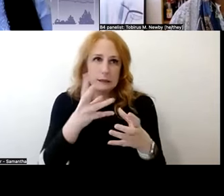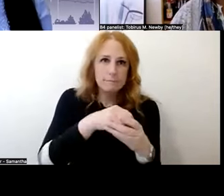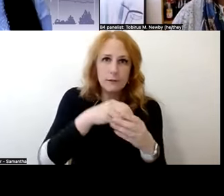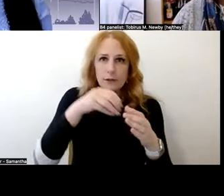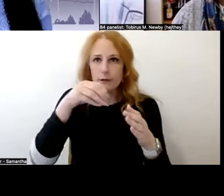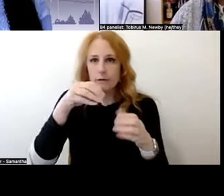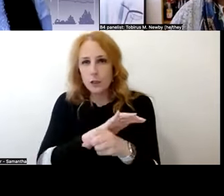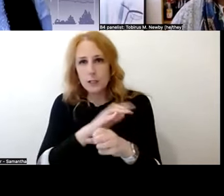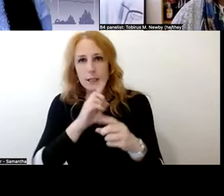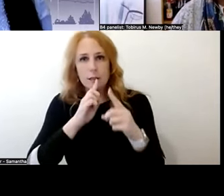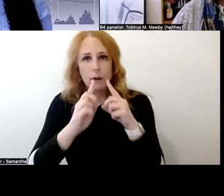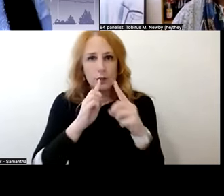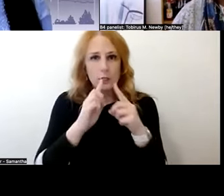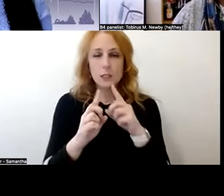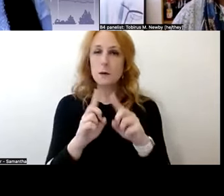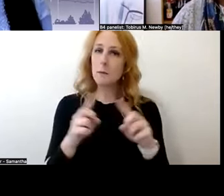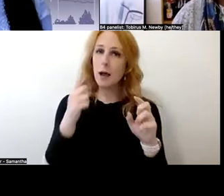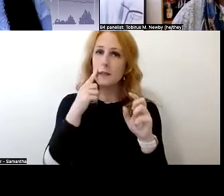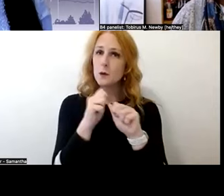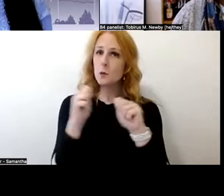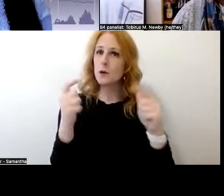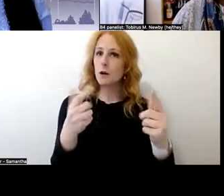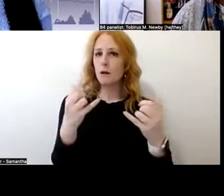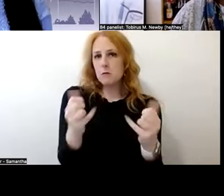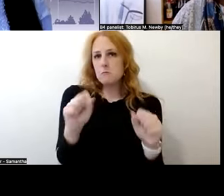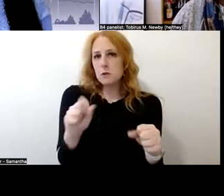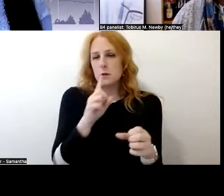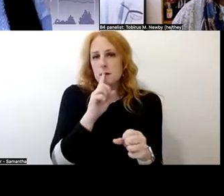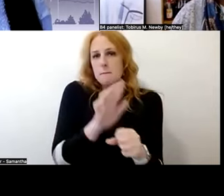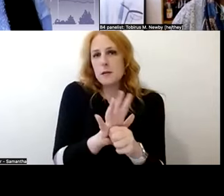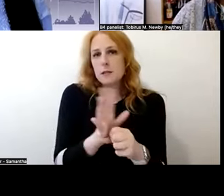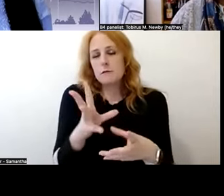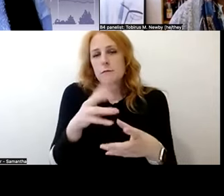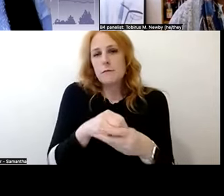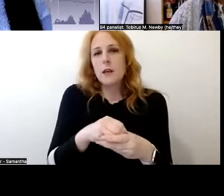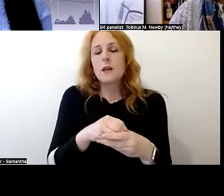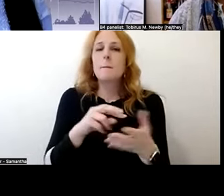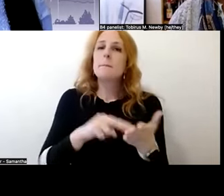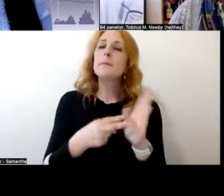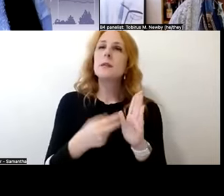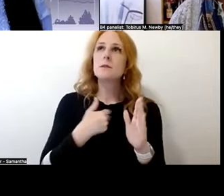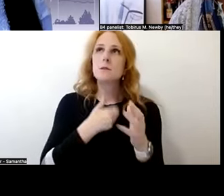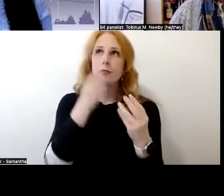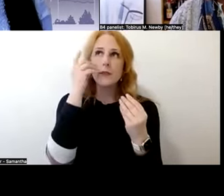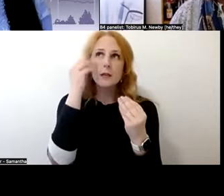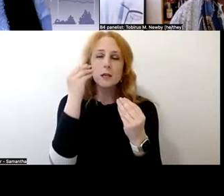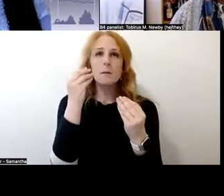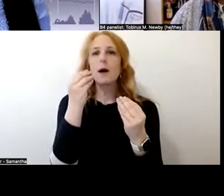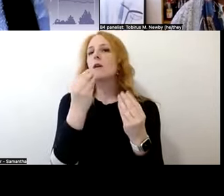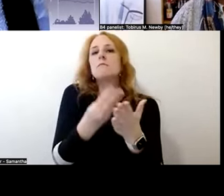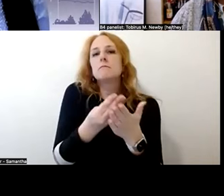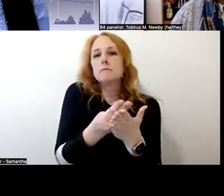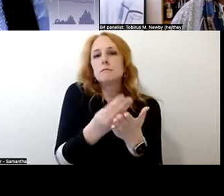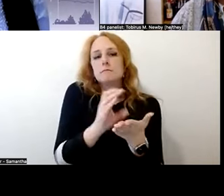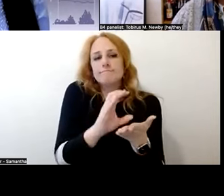that that's something that we can all commit to engaging, such that when we think about resourcing our work to